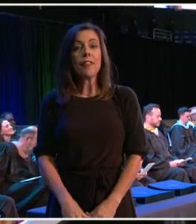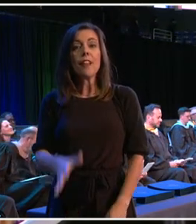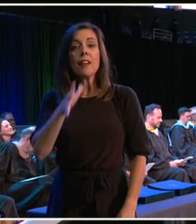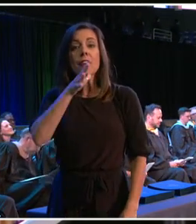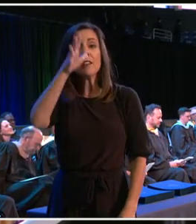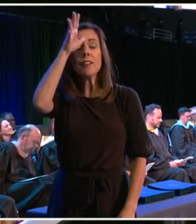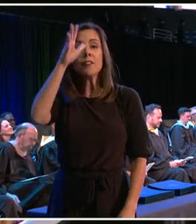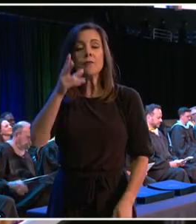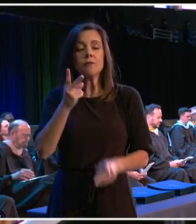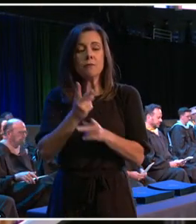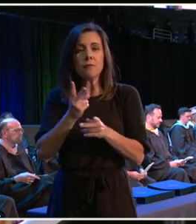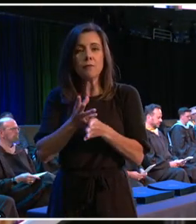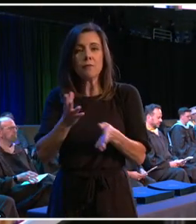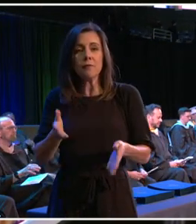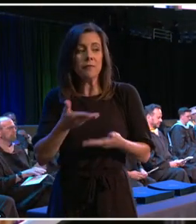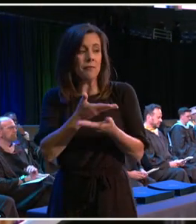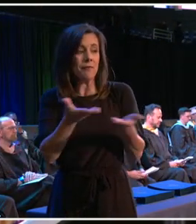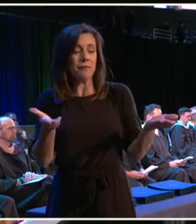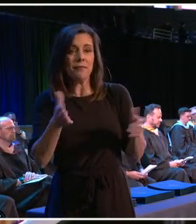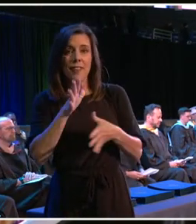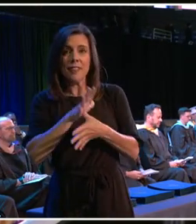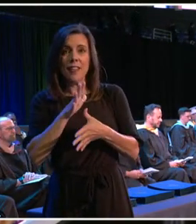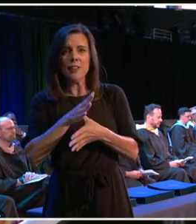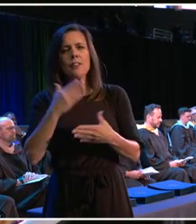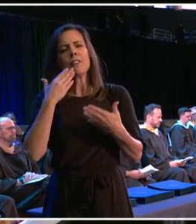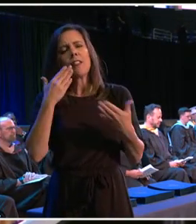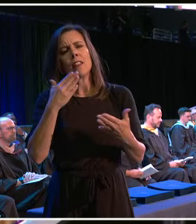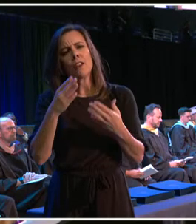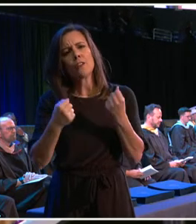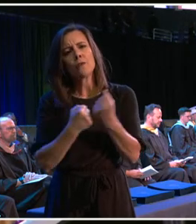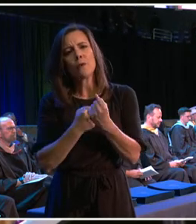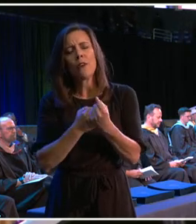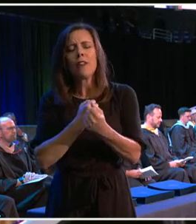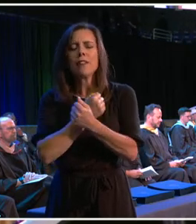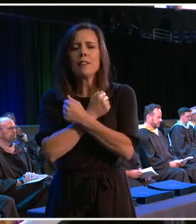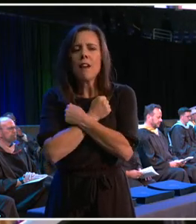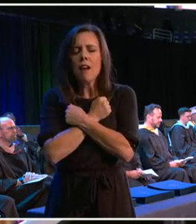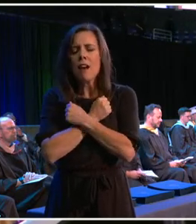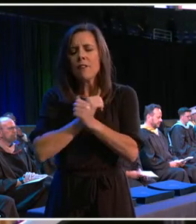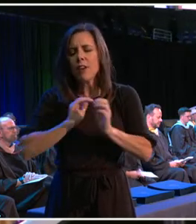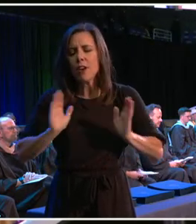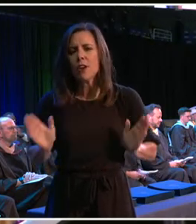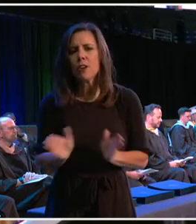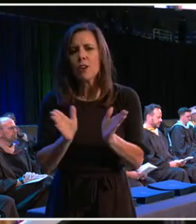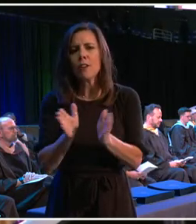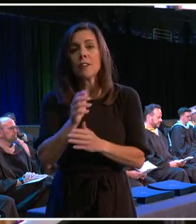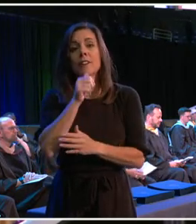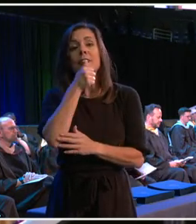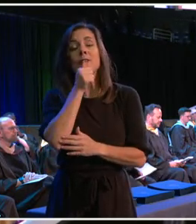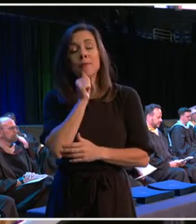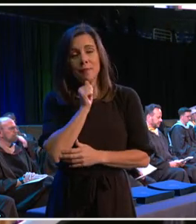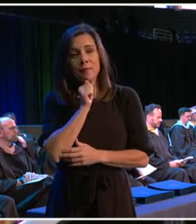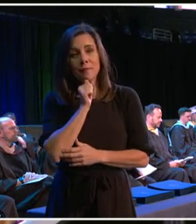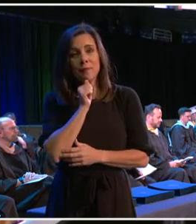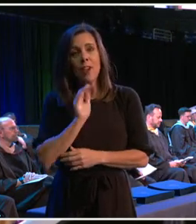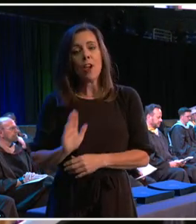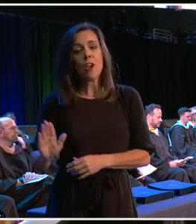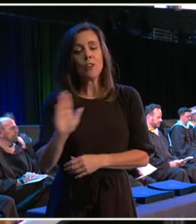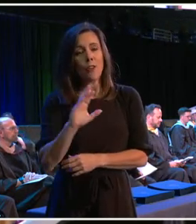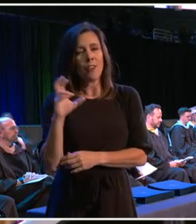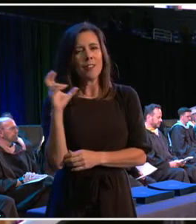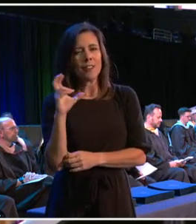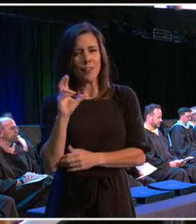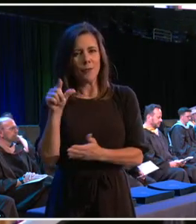Parents and guardians of these seniors, I thank you for your support, love, encouragement, and perseverance with your Cypress